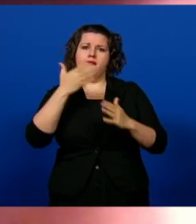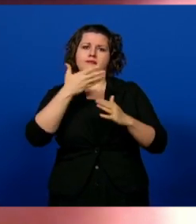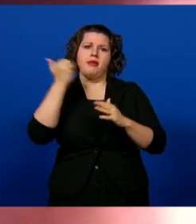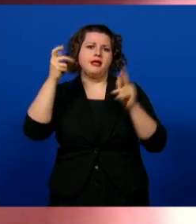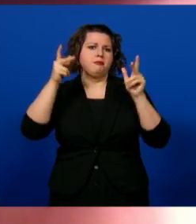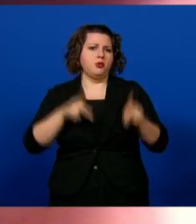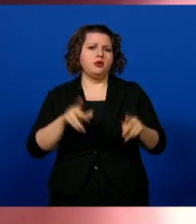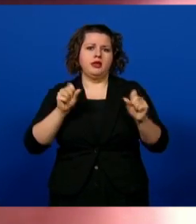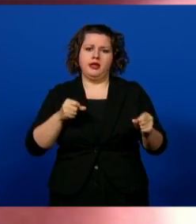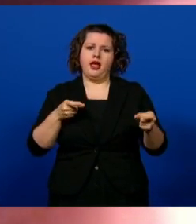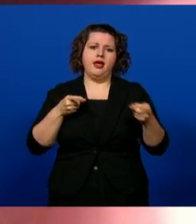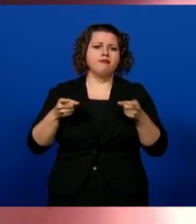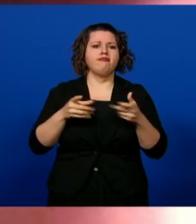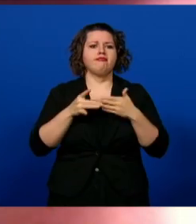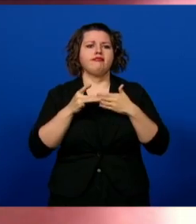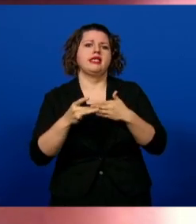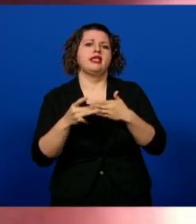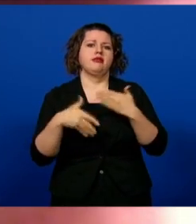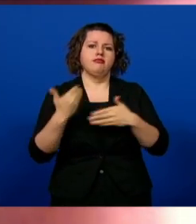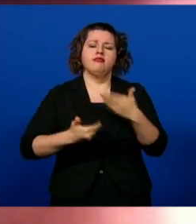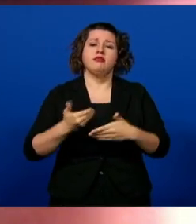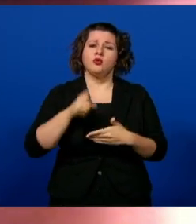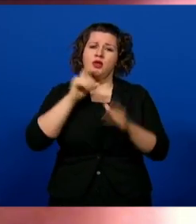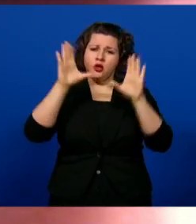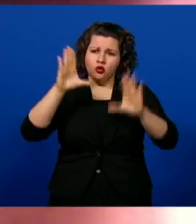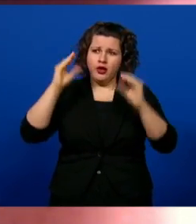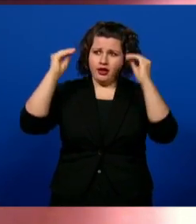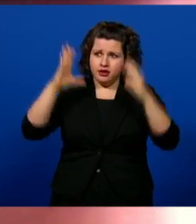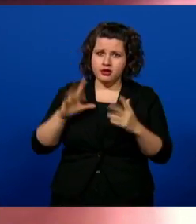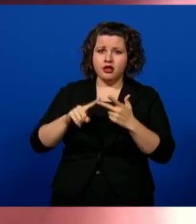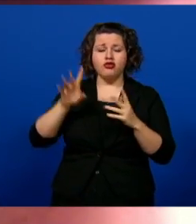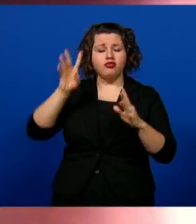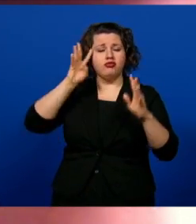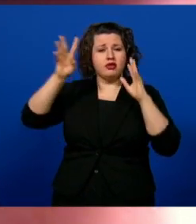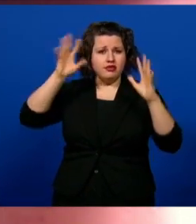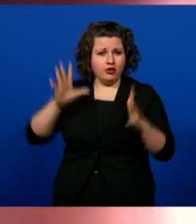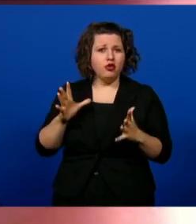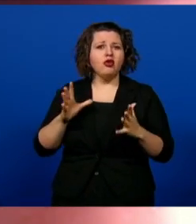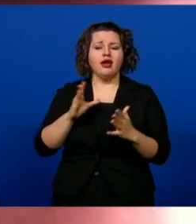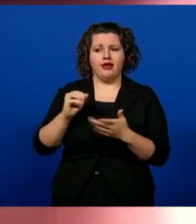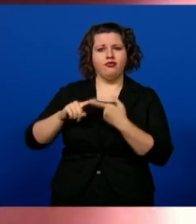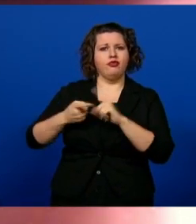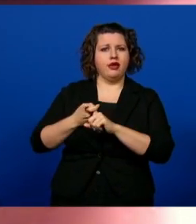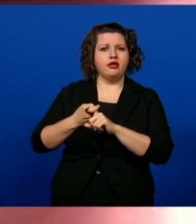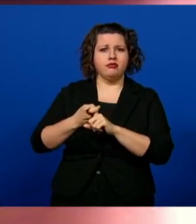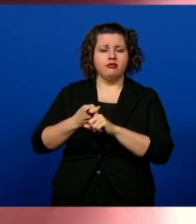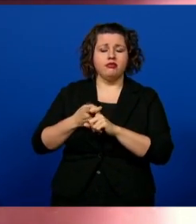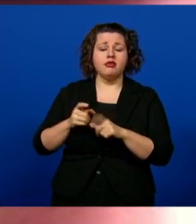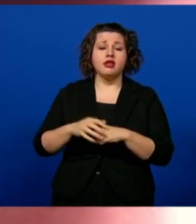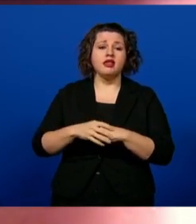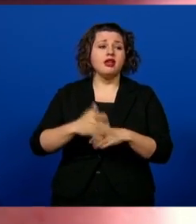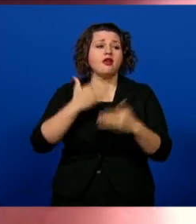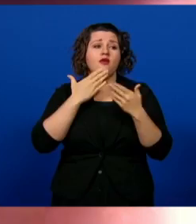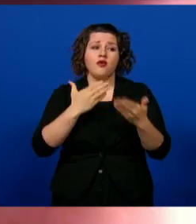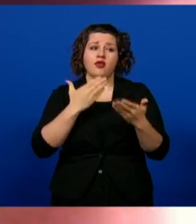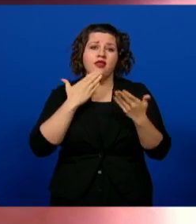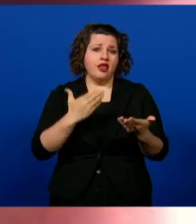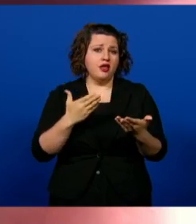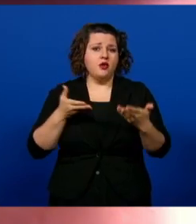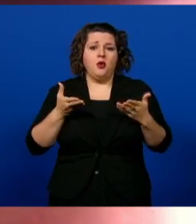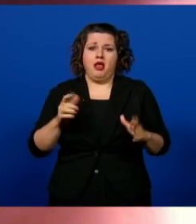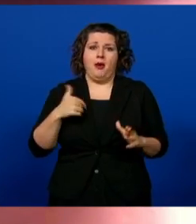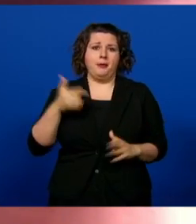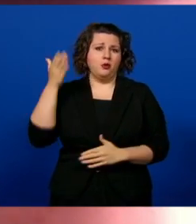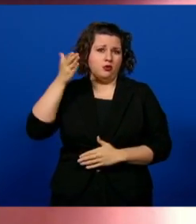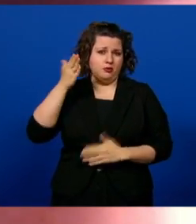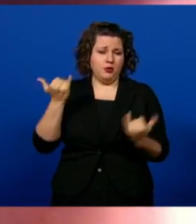difficulty than Joel, who I've known to be a great educator, innovator, and friend. And thank you so much for allowing me to speak,